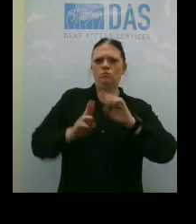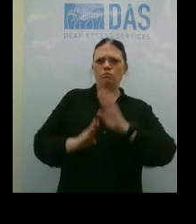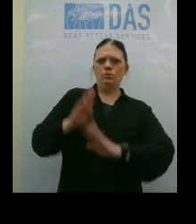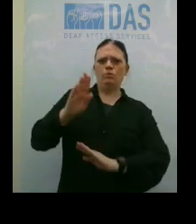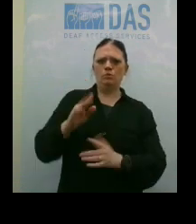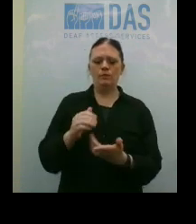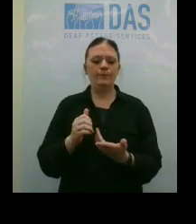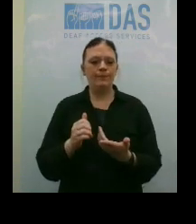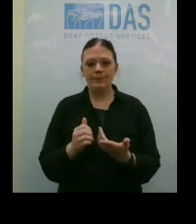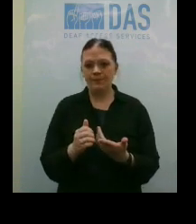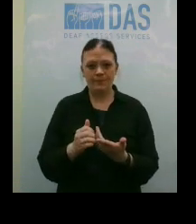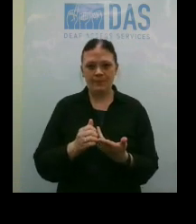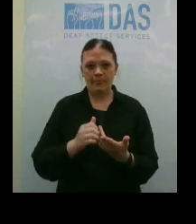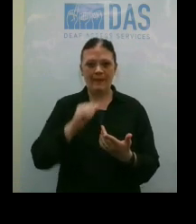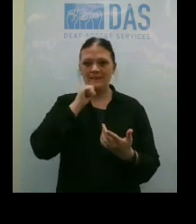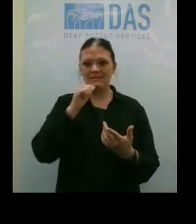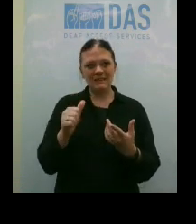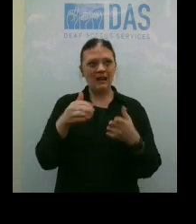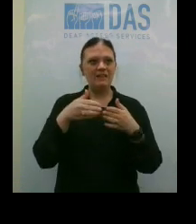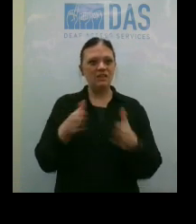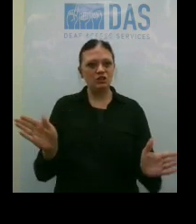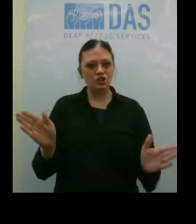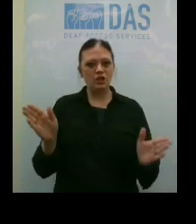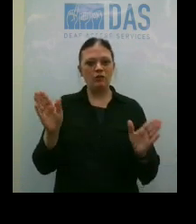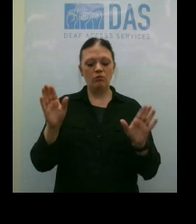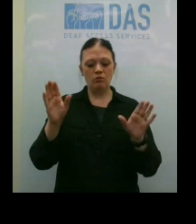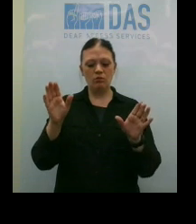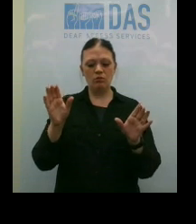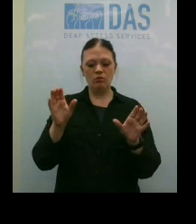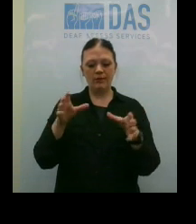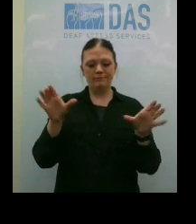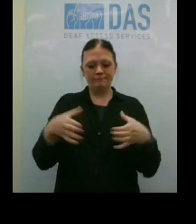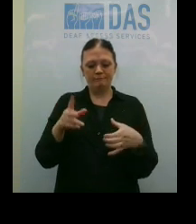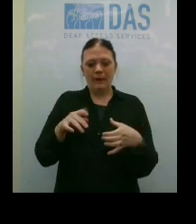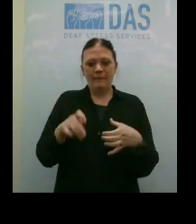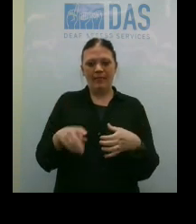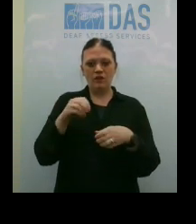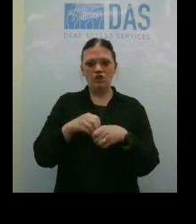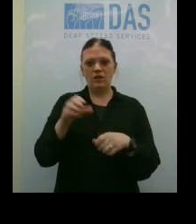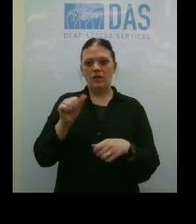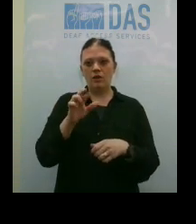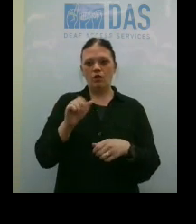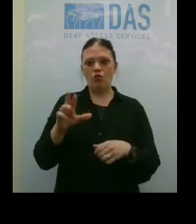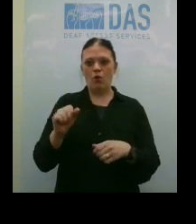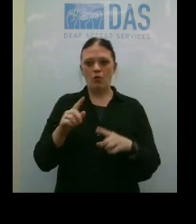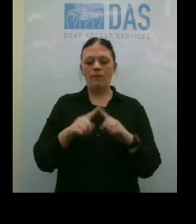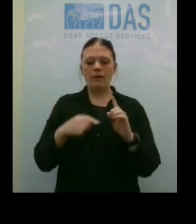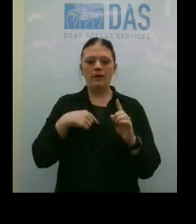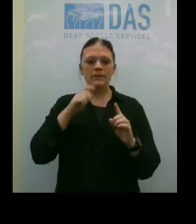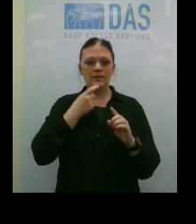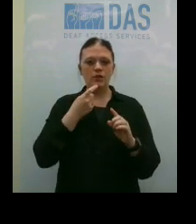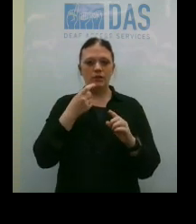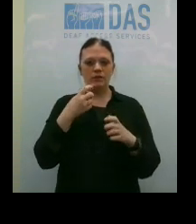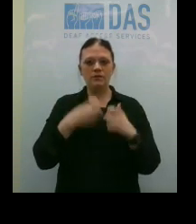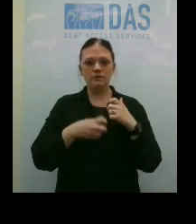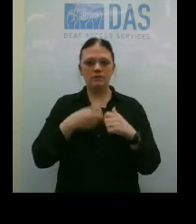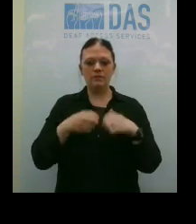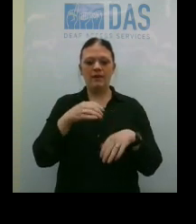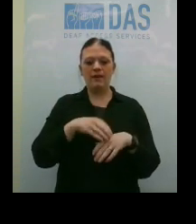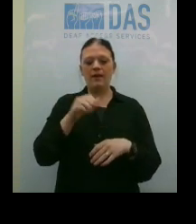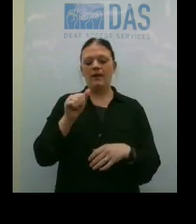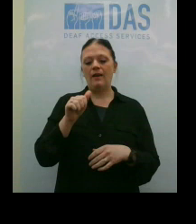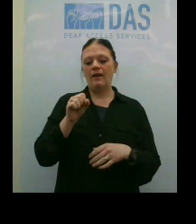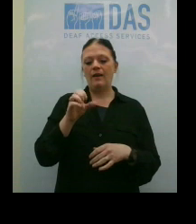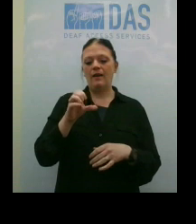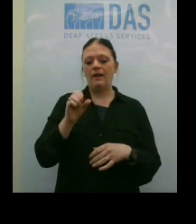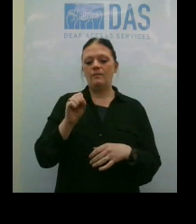an outbreak in the general population in the town of Aurora, but there is a significant issue at the Absolute Care Center in the village